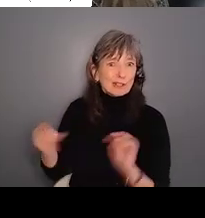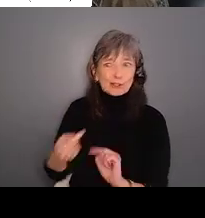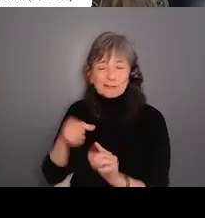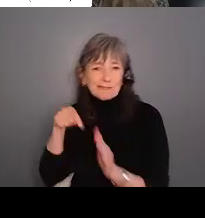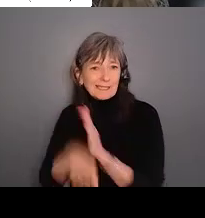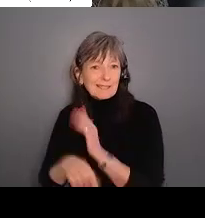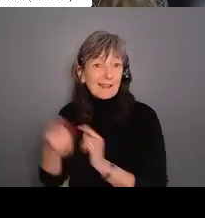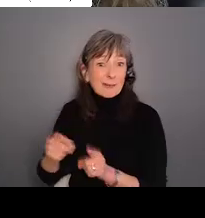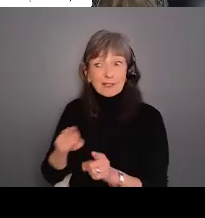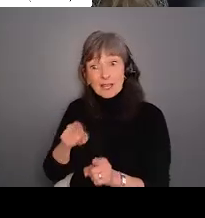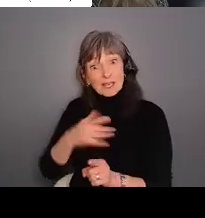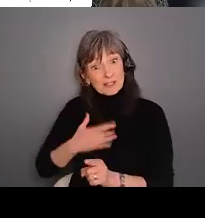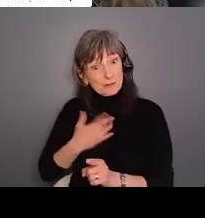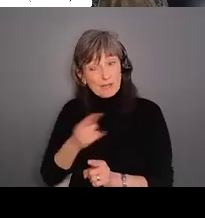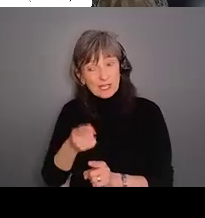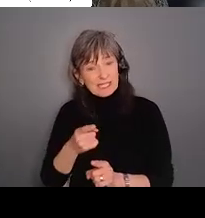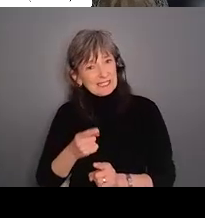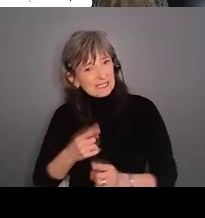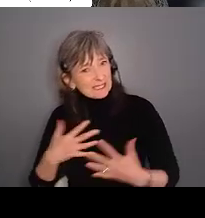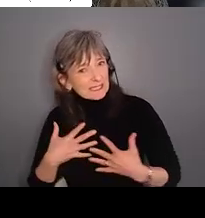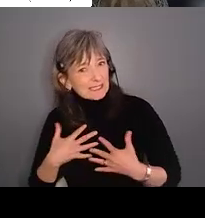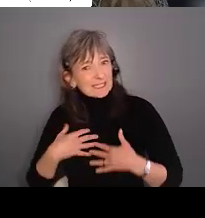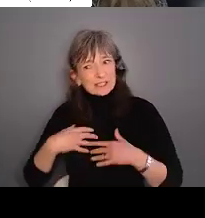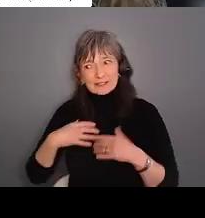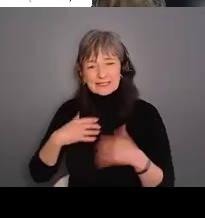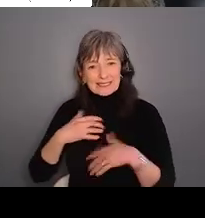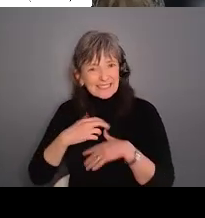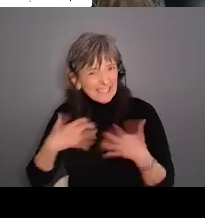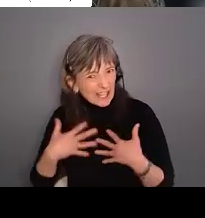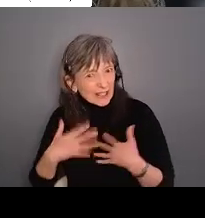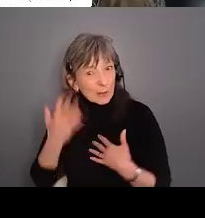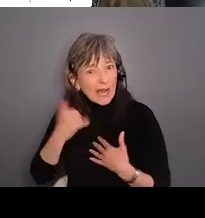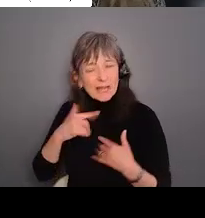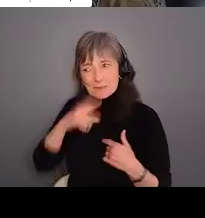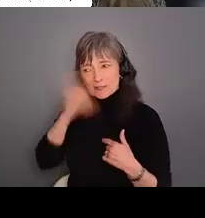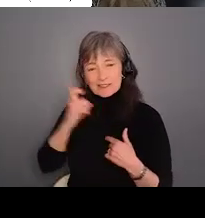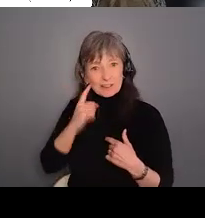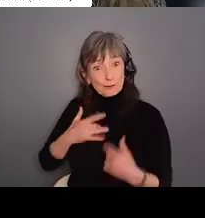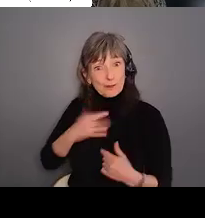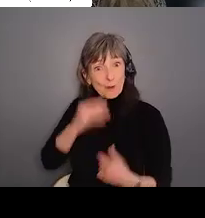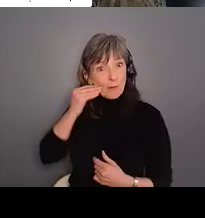safest spaces you have, which makes it a very challenging issue.